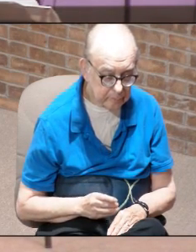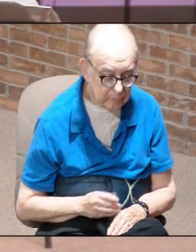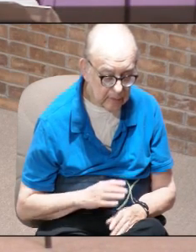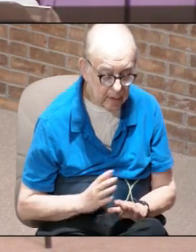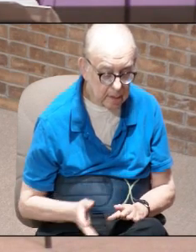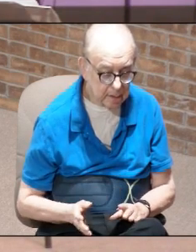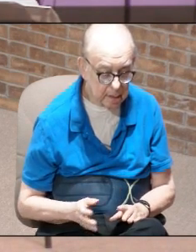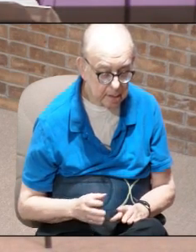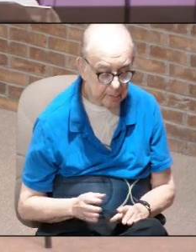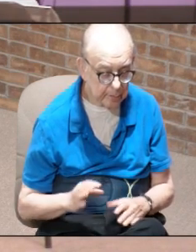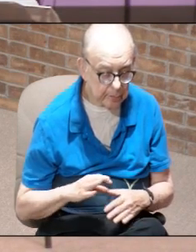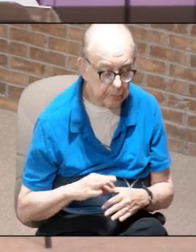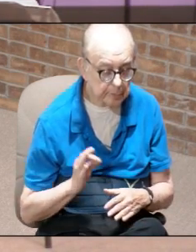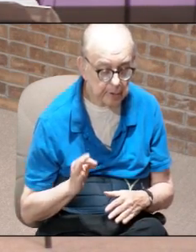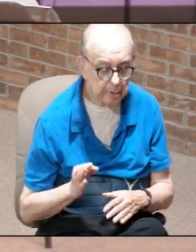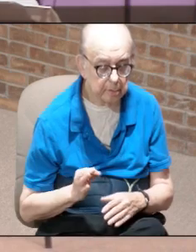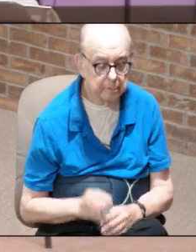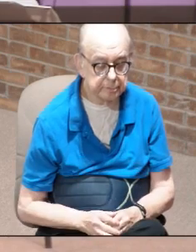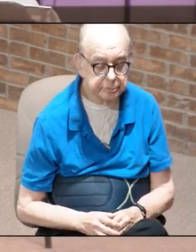Absolutely.